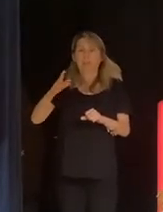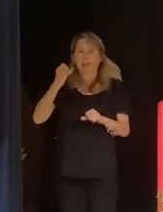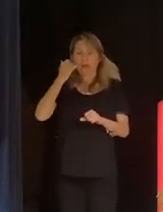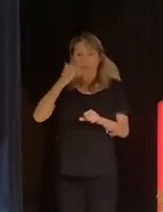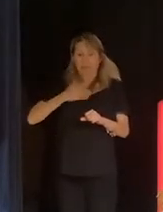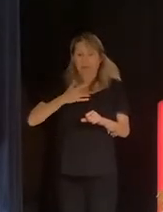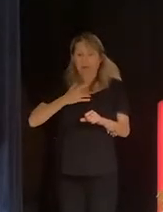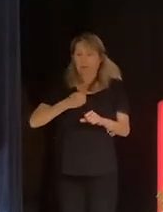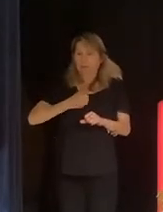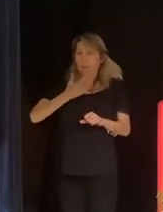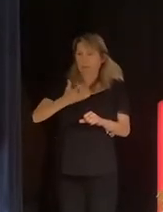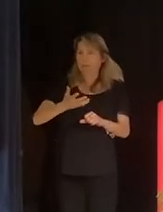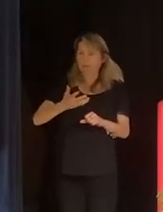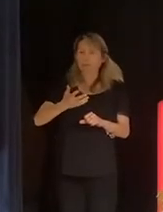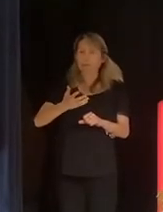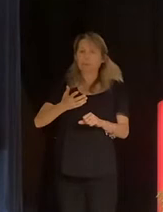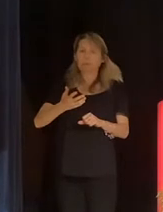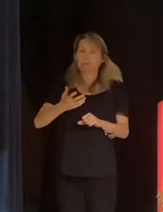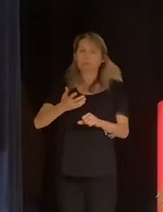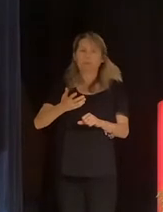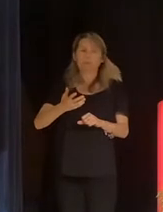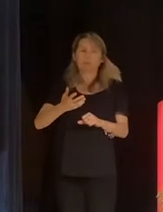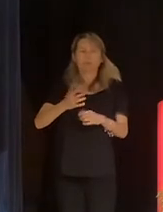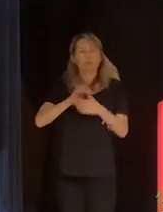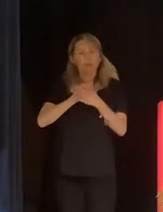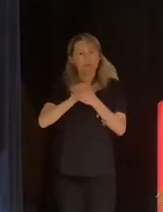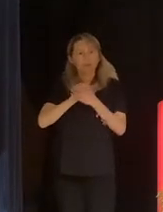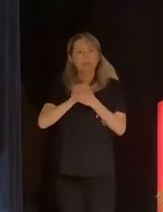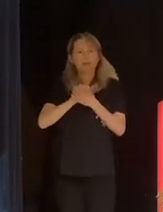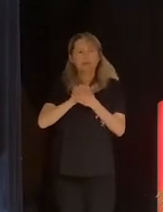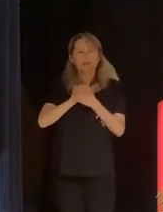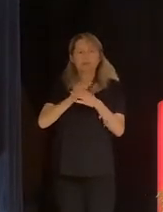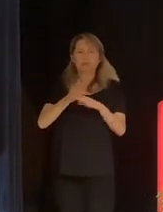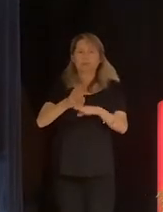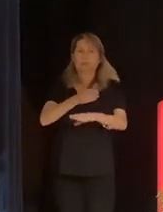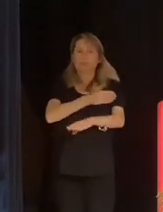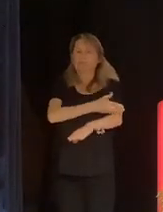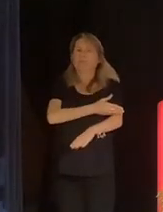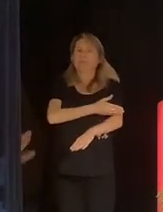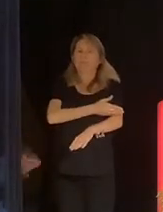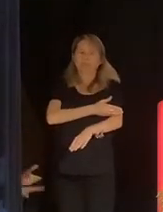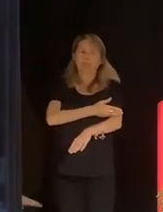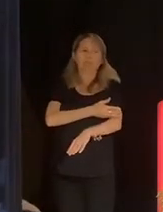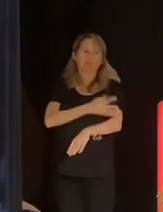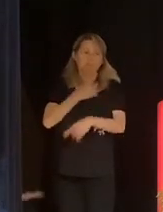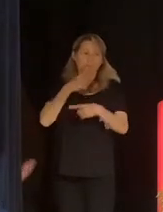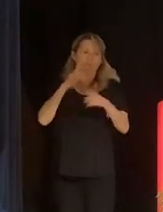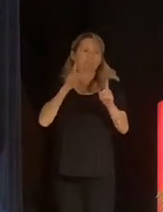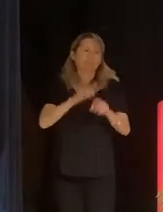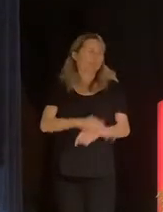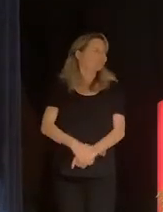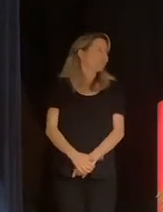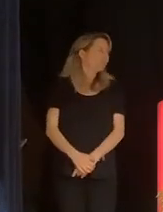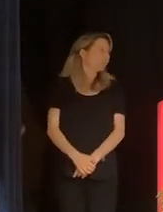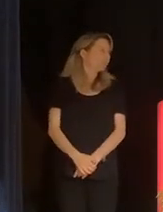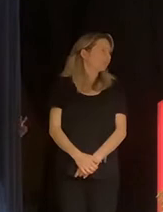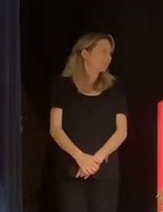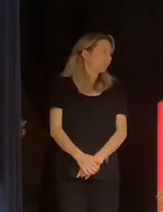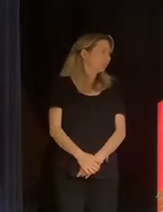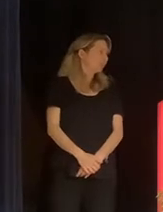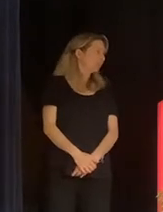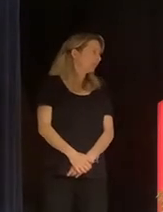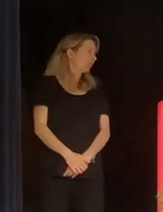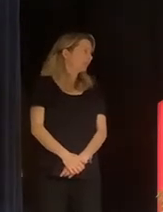he expresses his needs to us. Congratulations on all of your progress and your accomplishments.